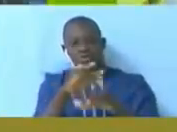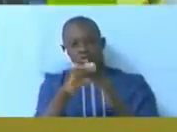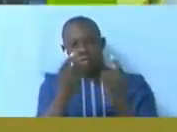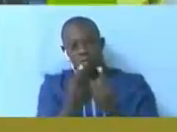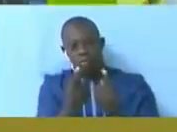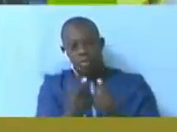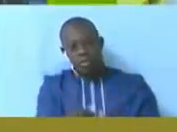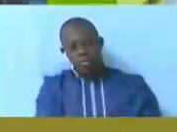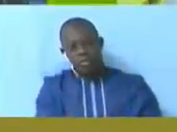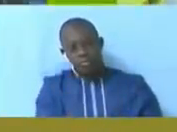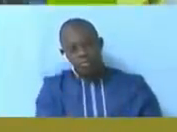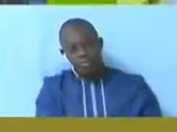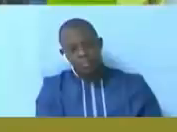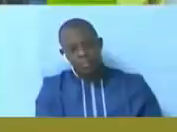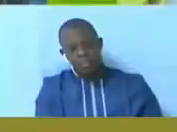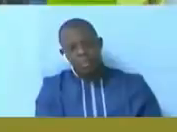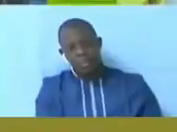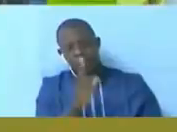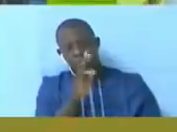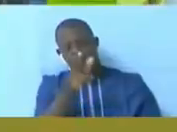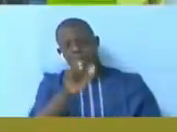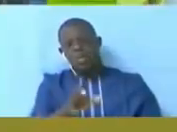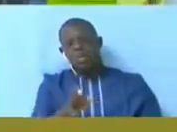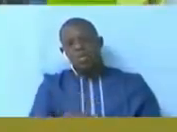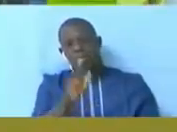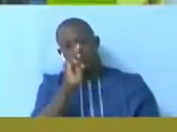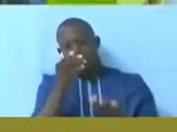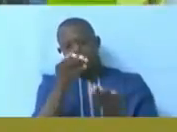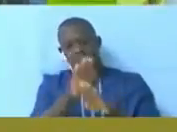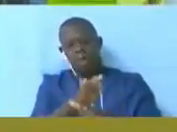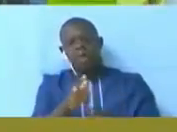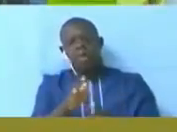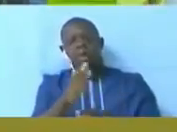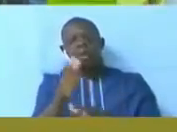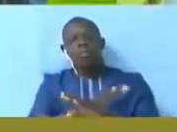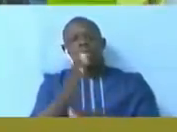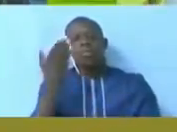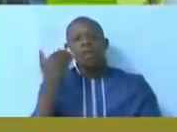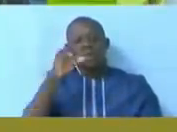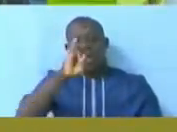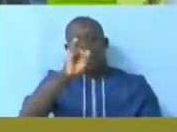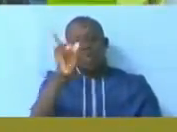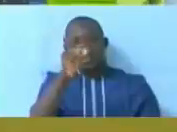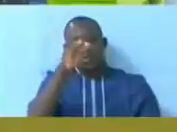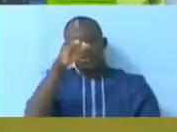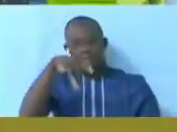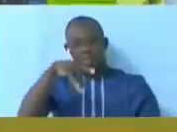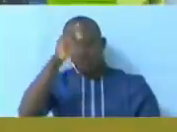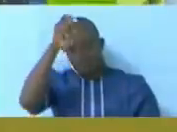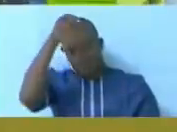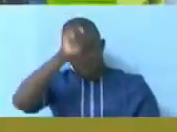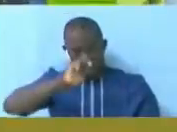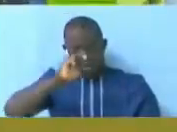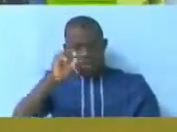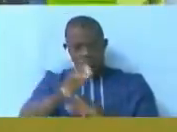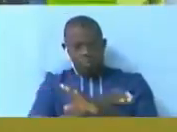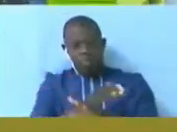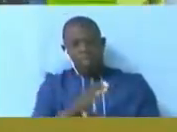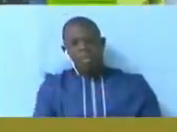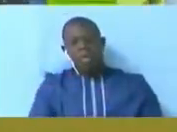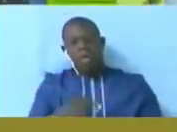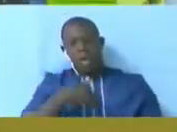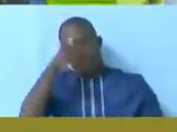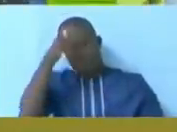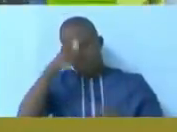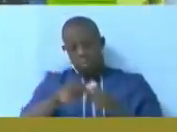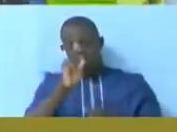Reilly. Of blessed memory. He was former Inspector General of Police. I remember